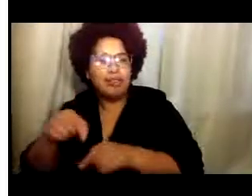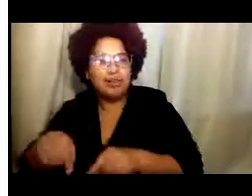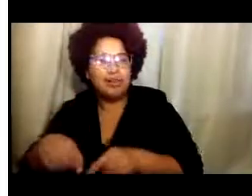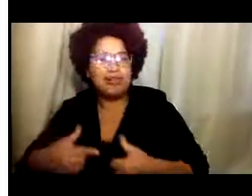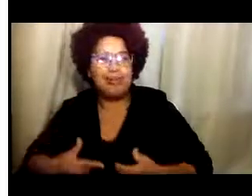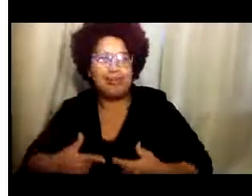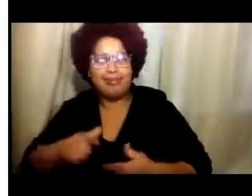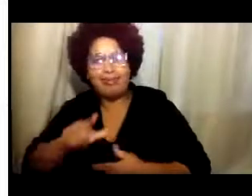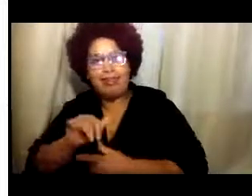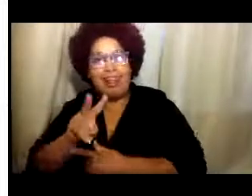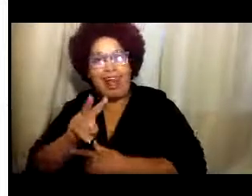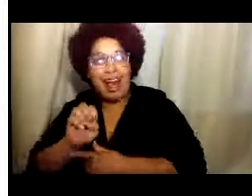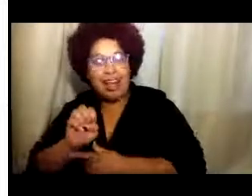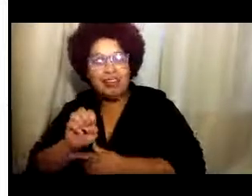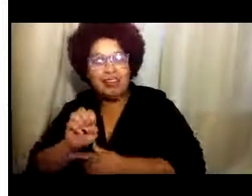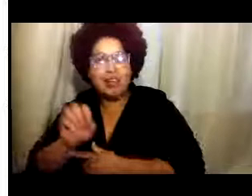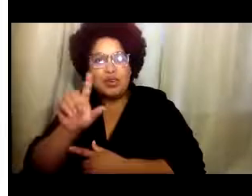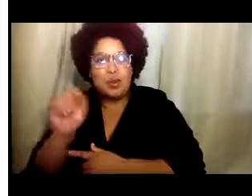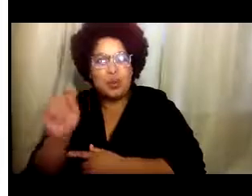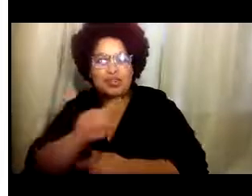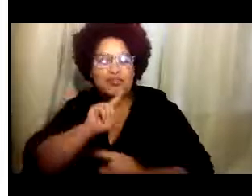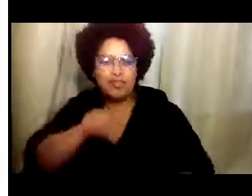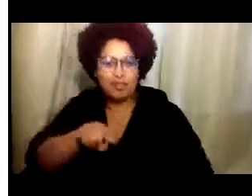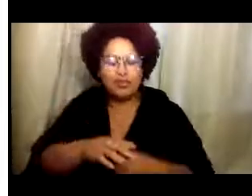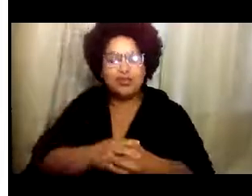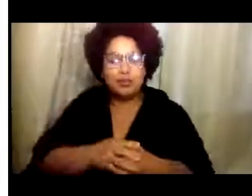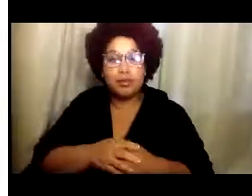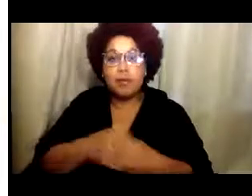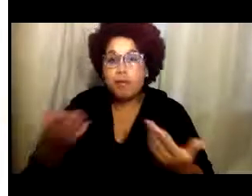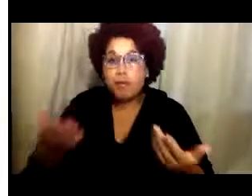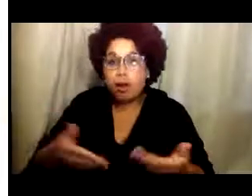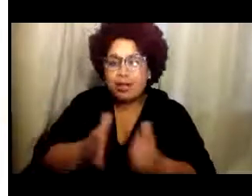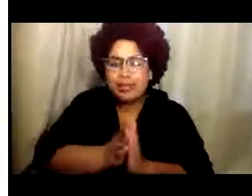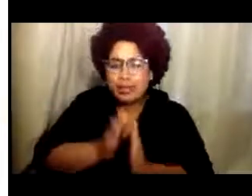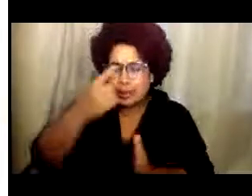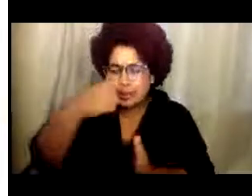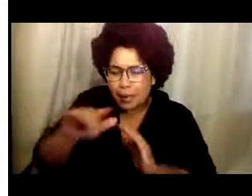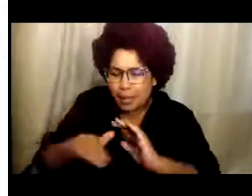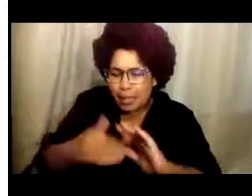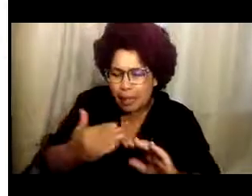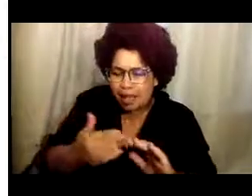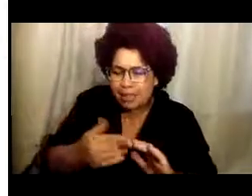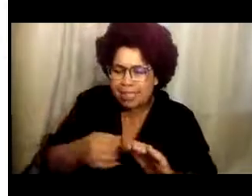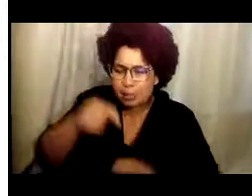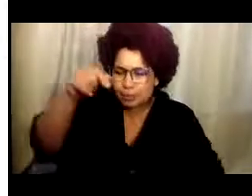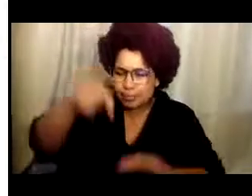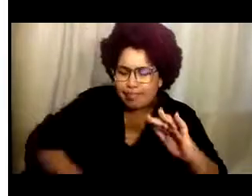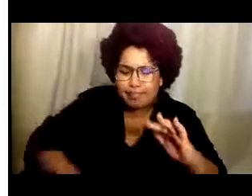end. Or we may ask for your email address so we can follow up with the more thorough